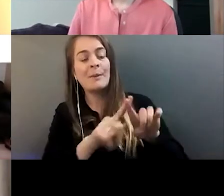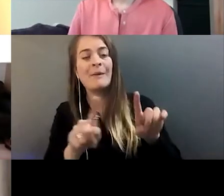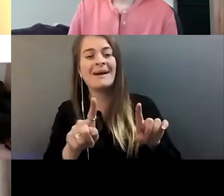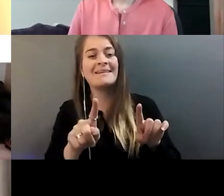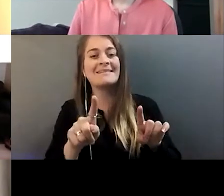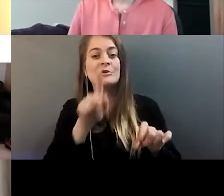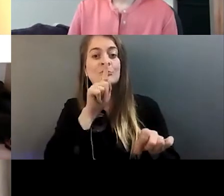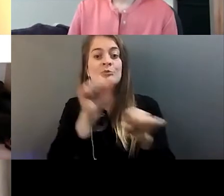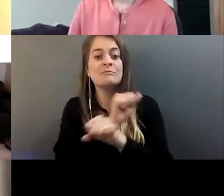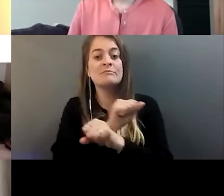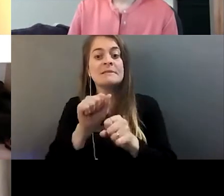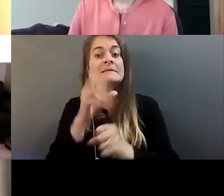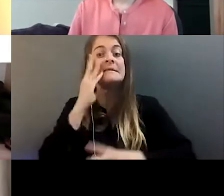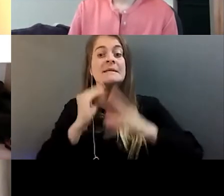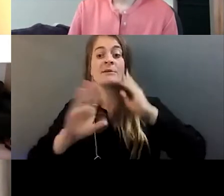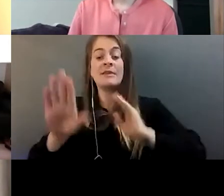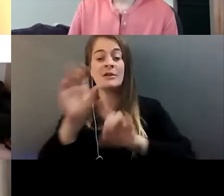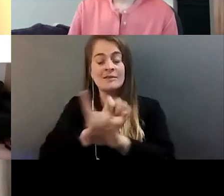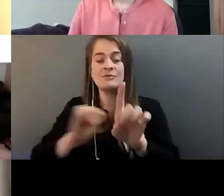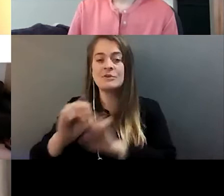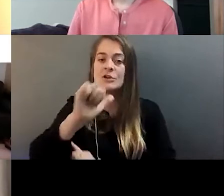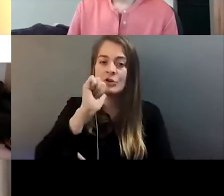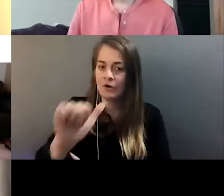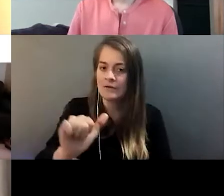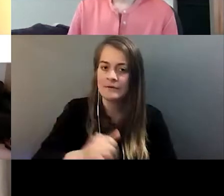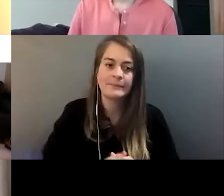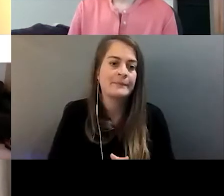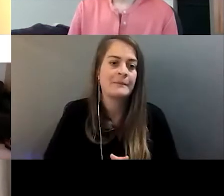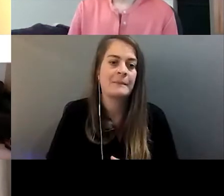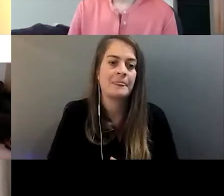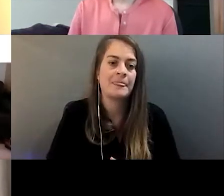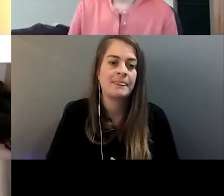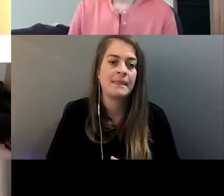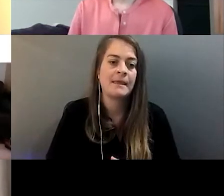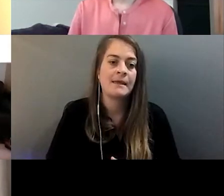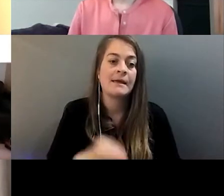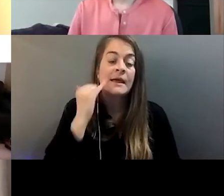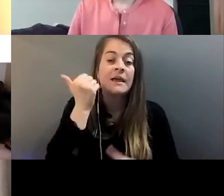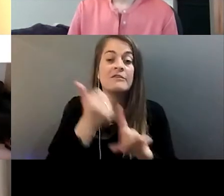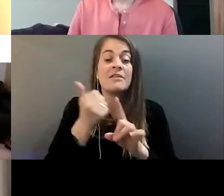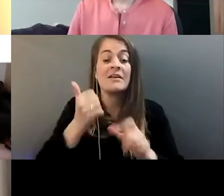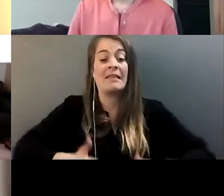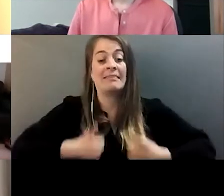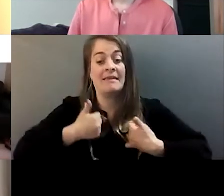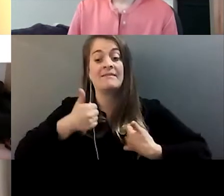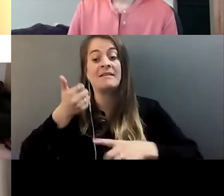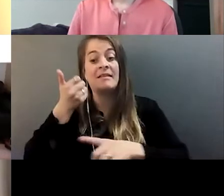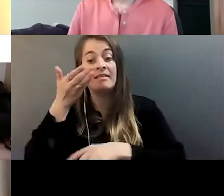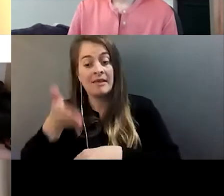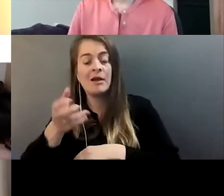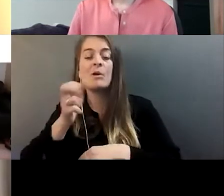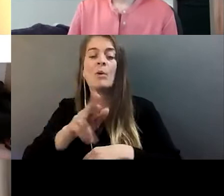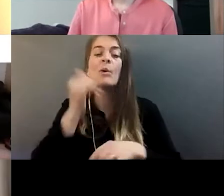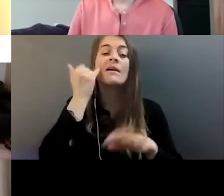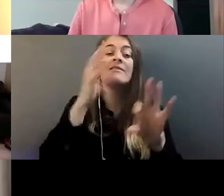that experience, either as the person living there or as the family member of the